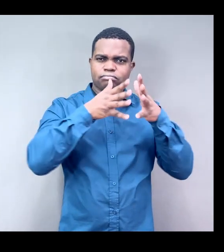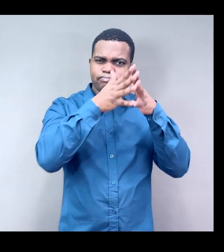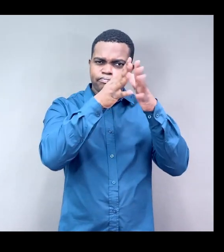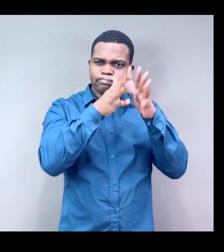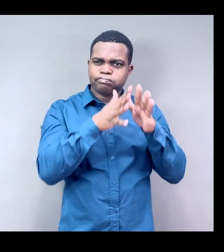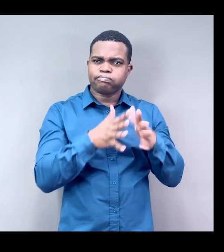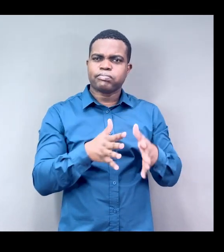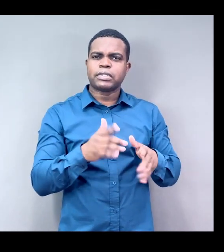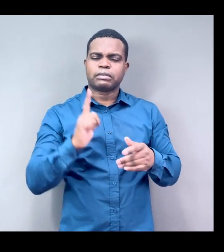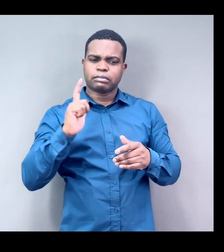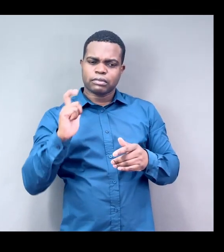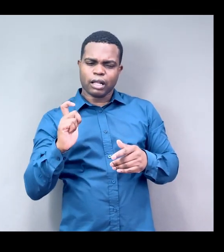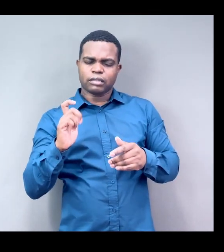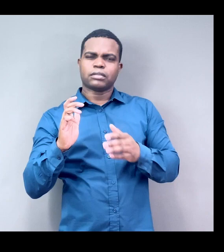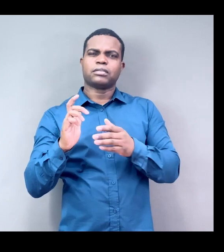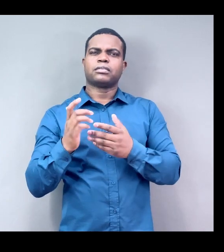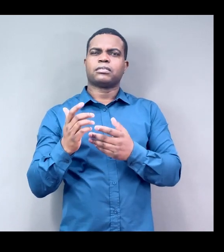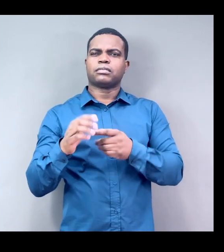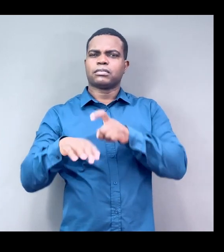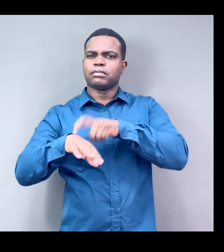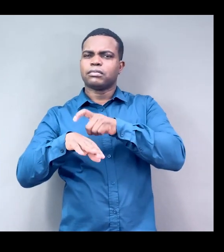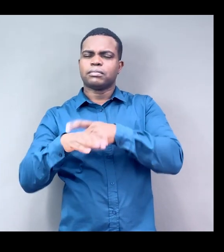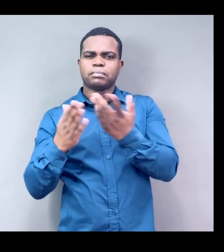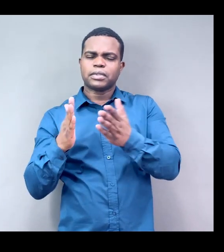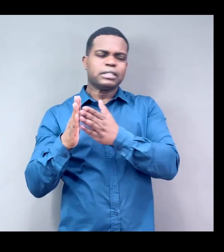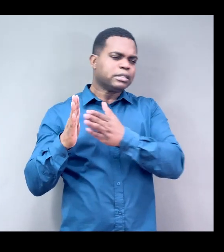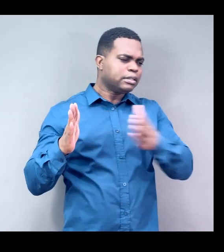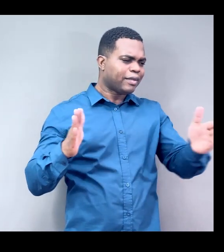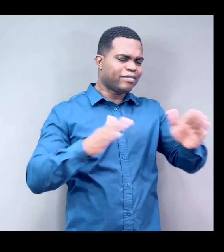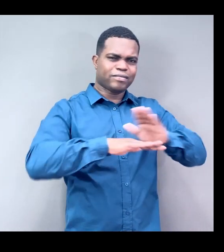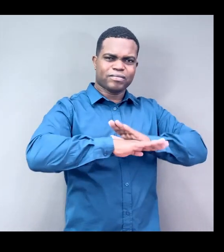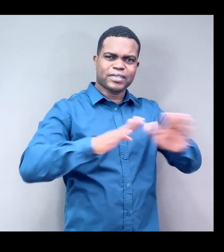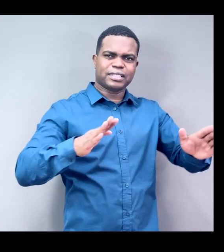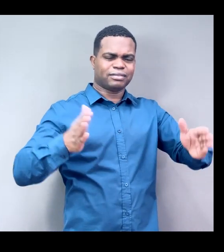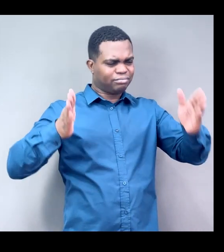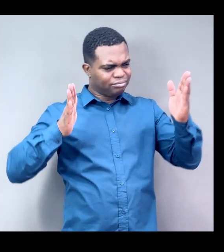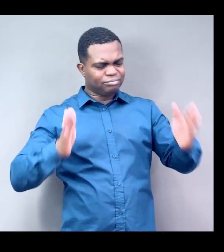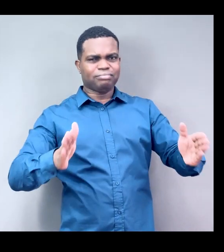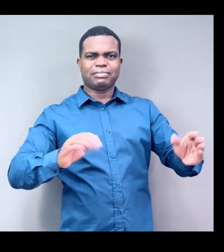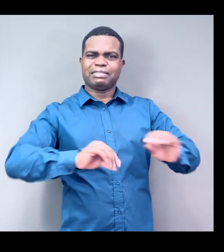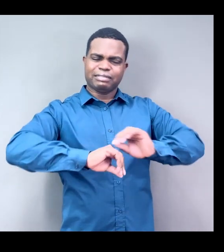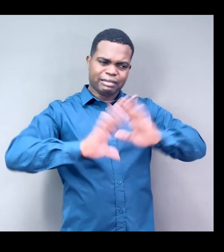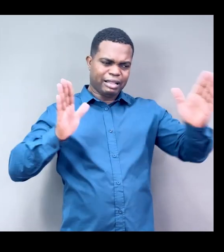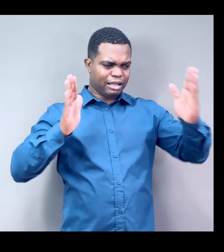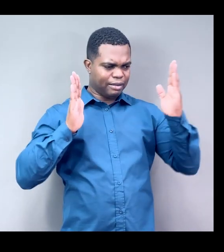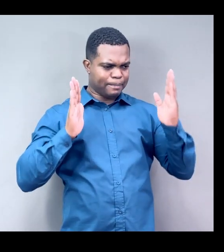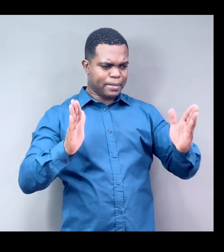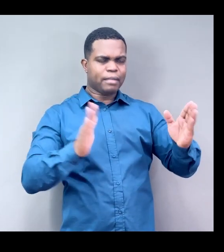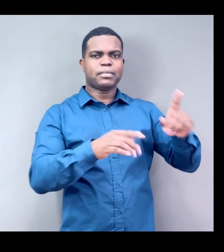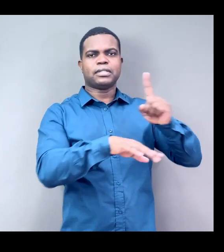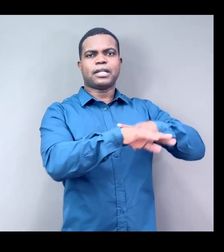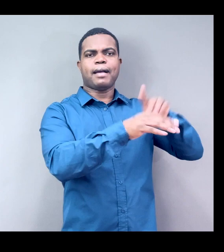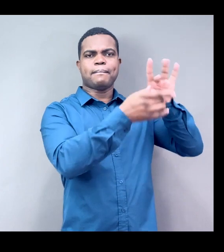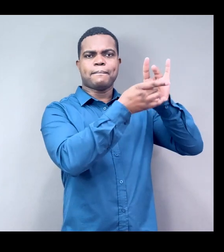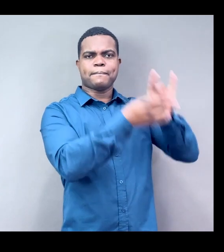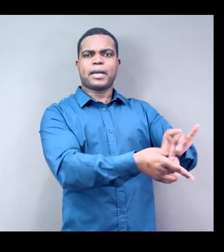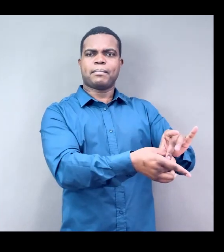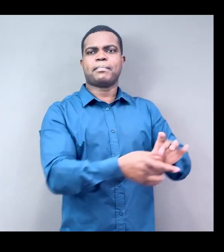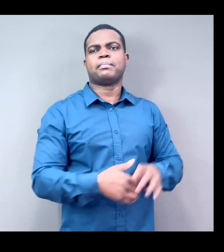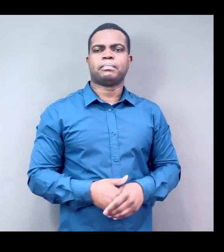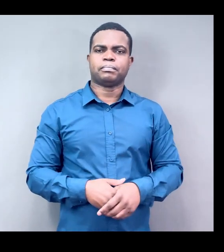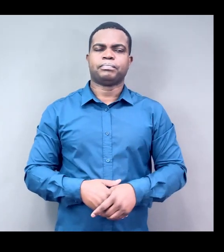specific about when do you want to start and when you want to finish. So your